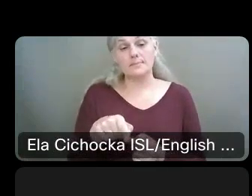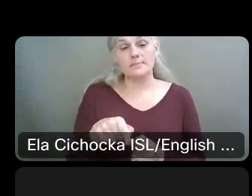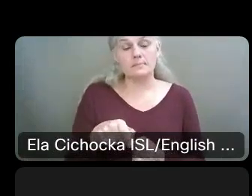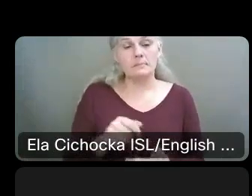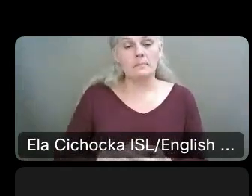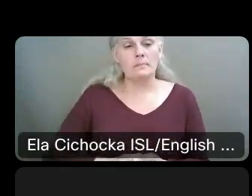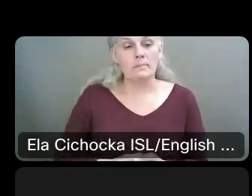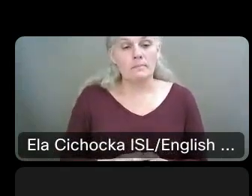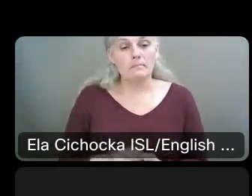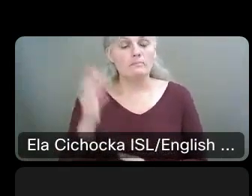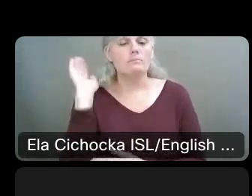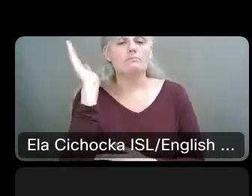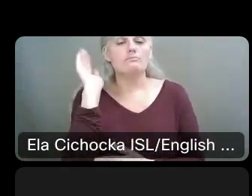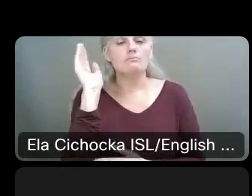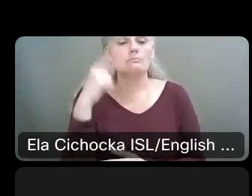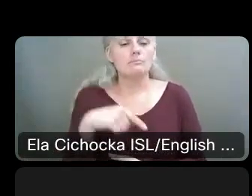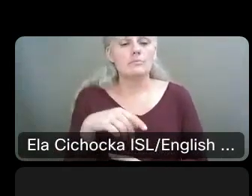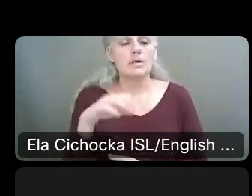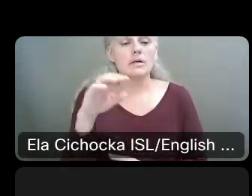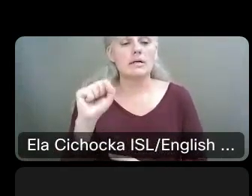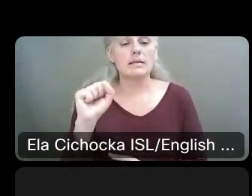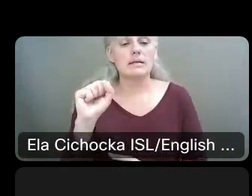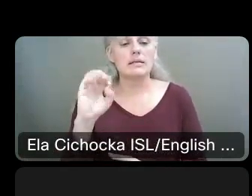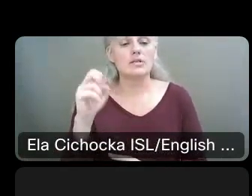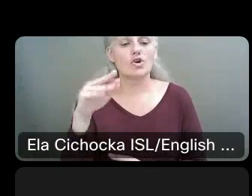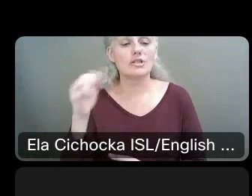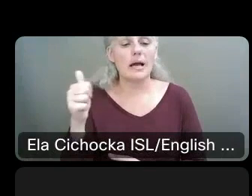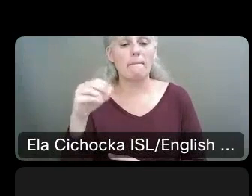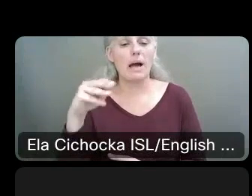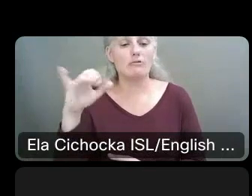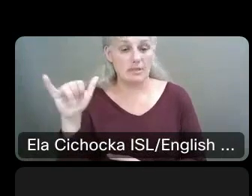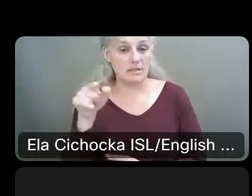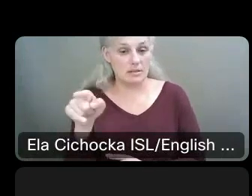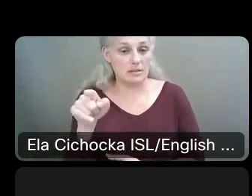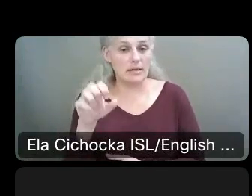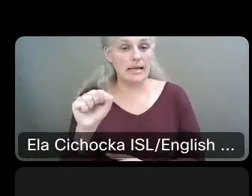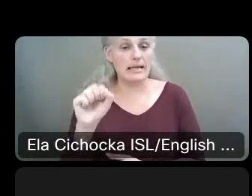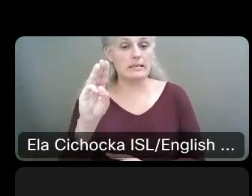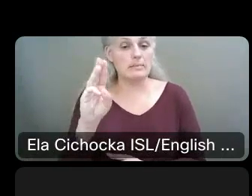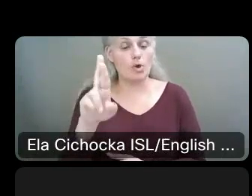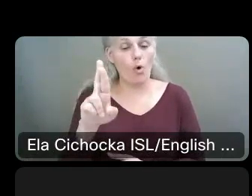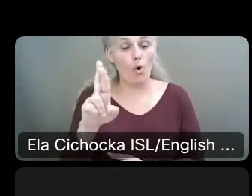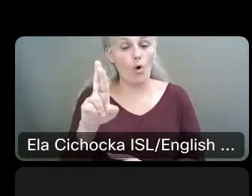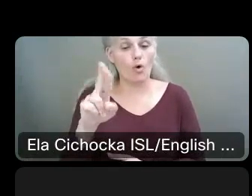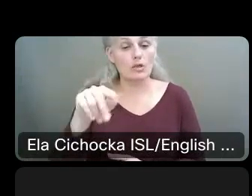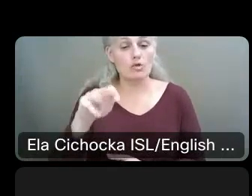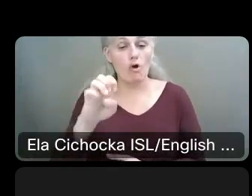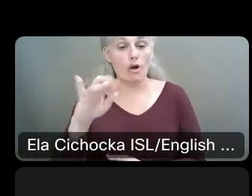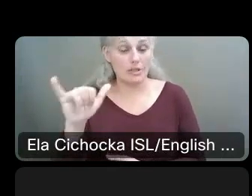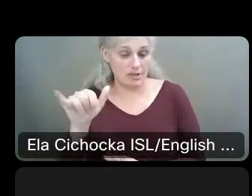this is a presentation which Saoirse O'Mara, you can't see her name there, she's an SPR in neurology,